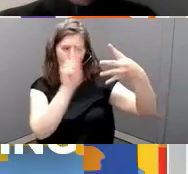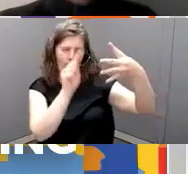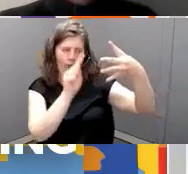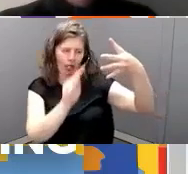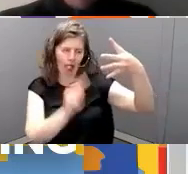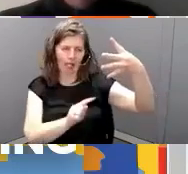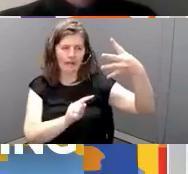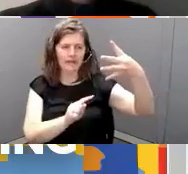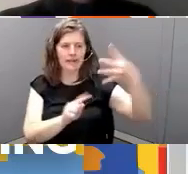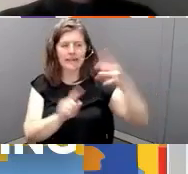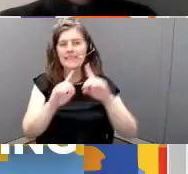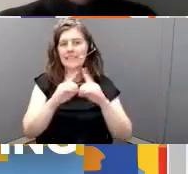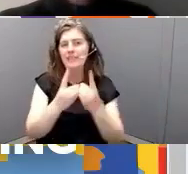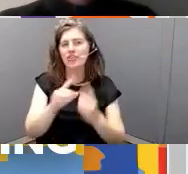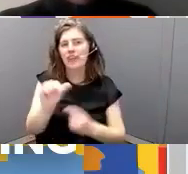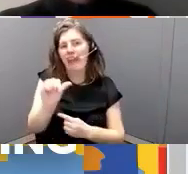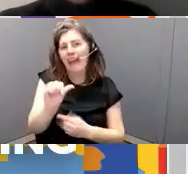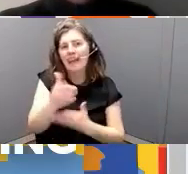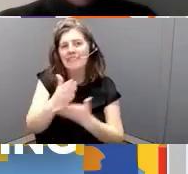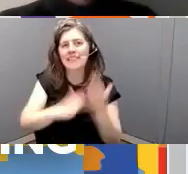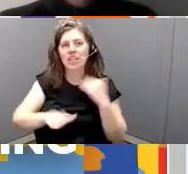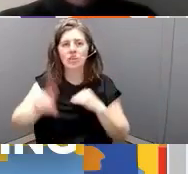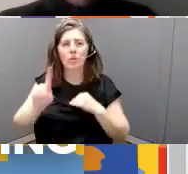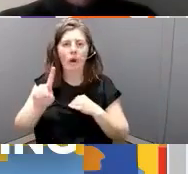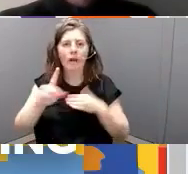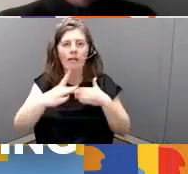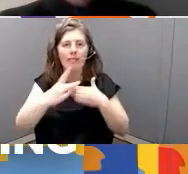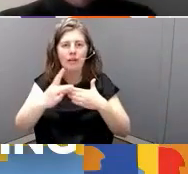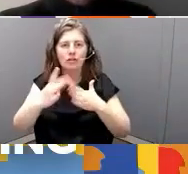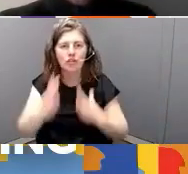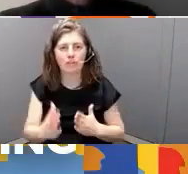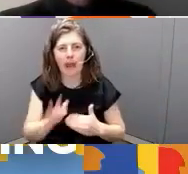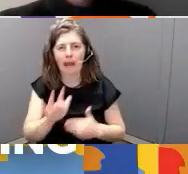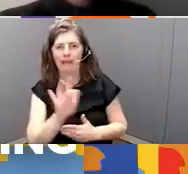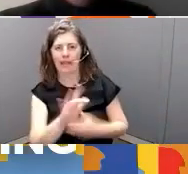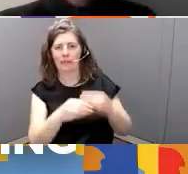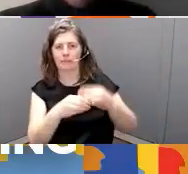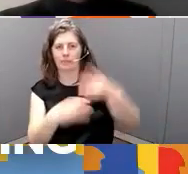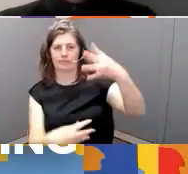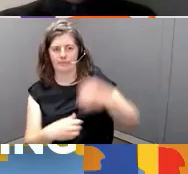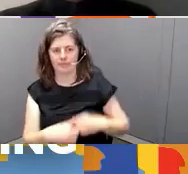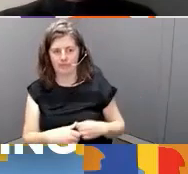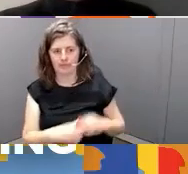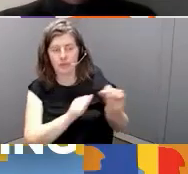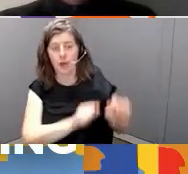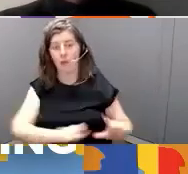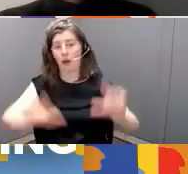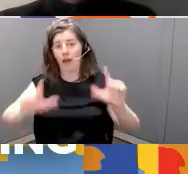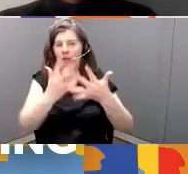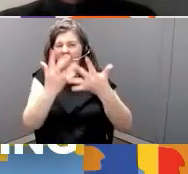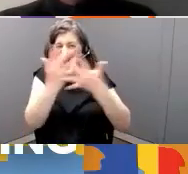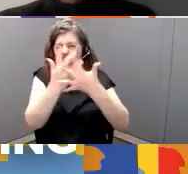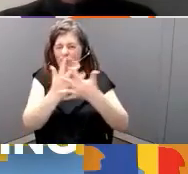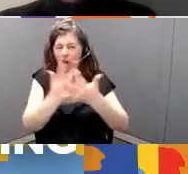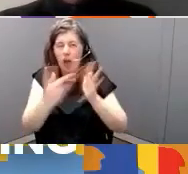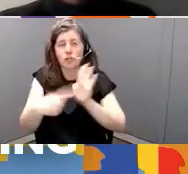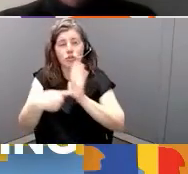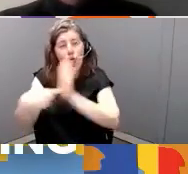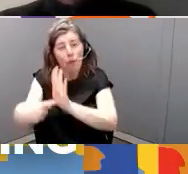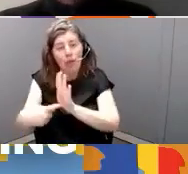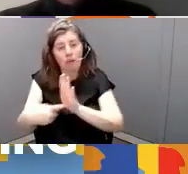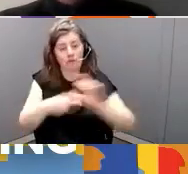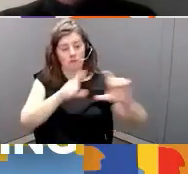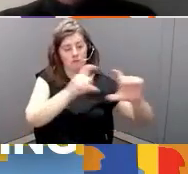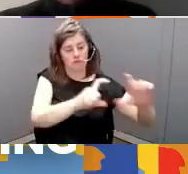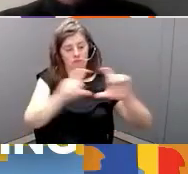to Division A, Section 1, Leadership, and click. That will filter out and show me the